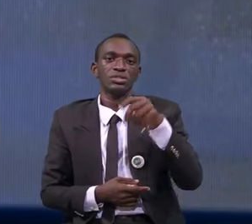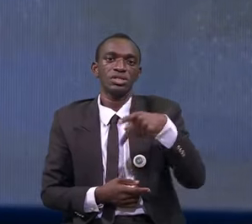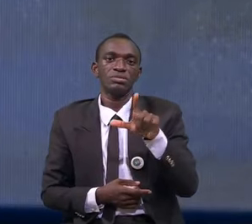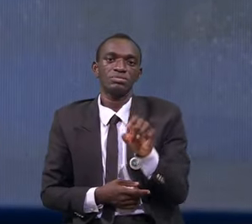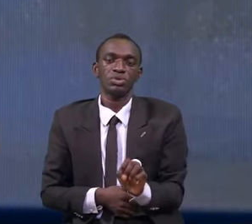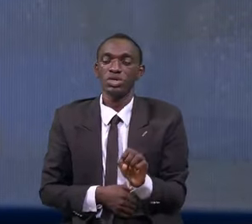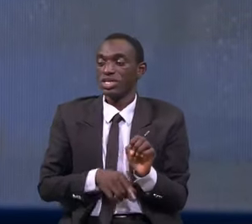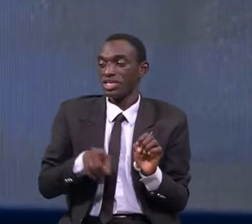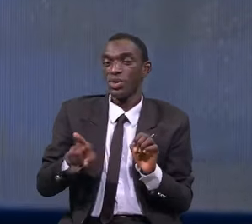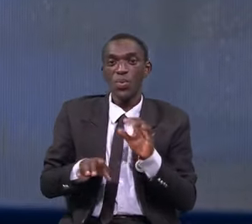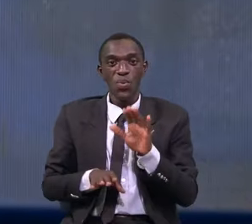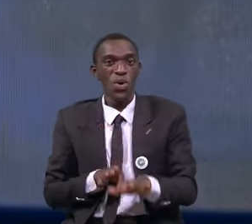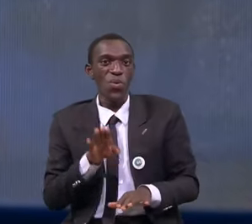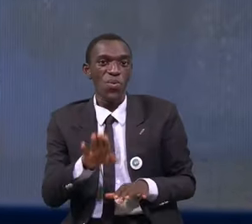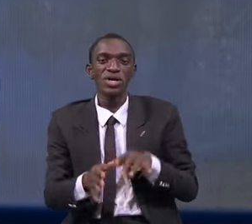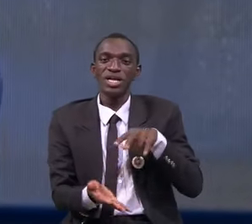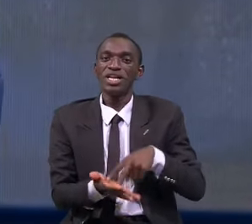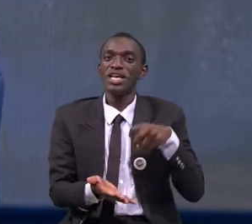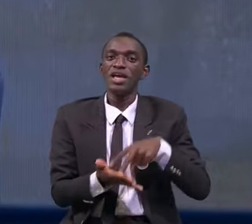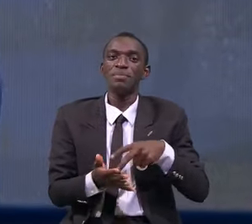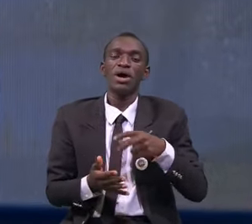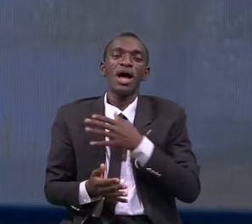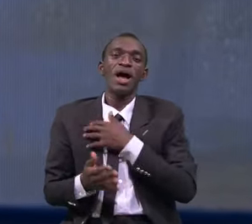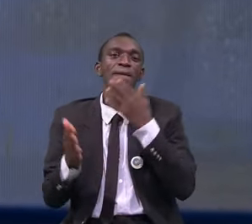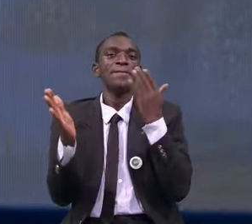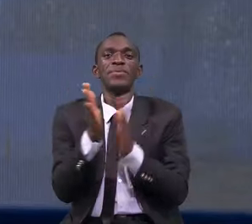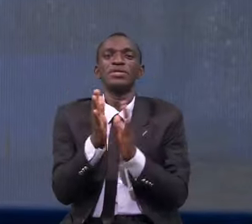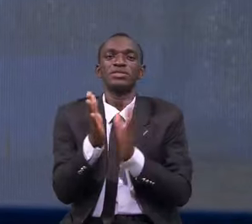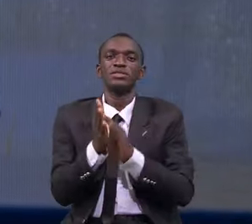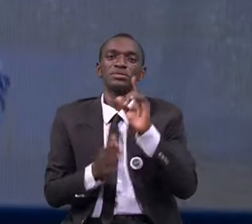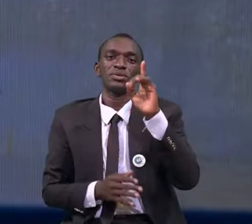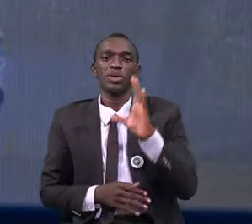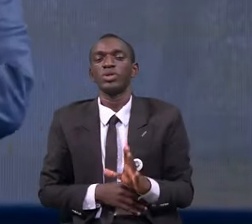walking and leaping and praising God.